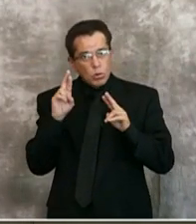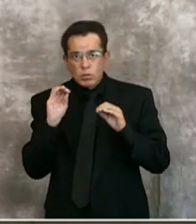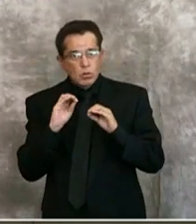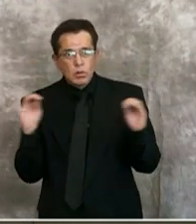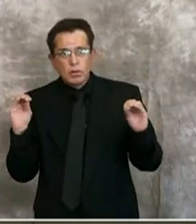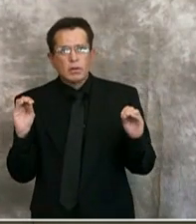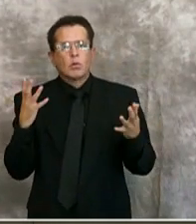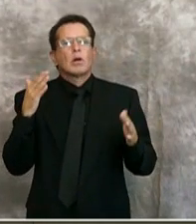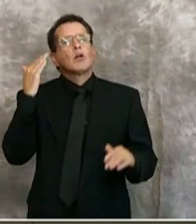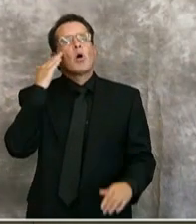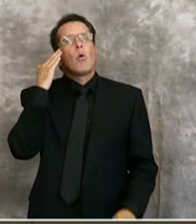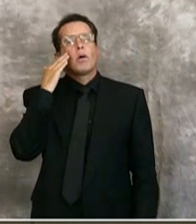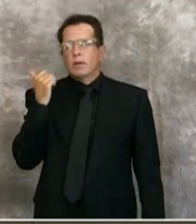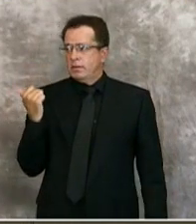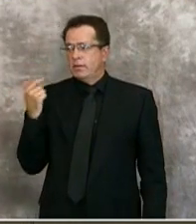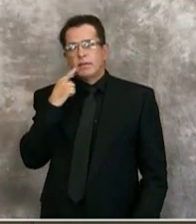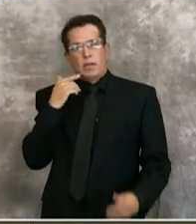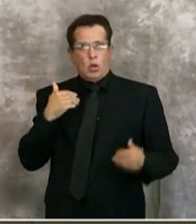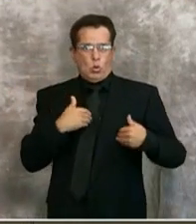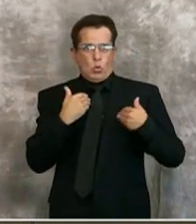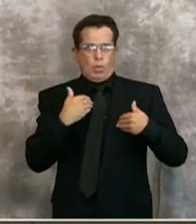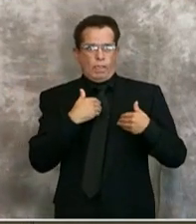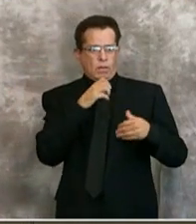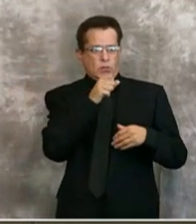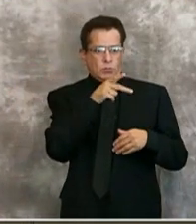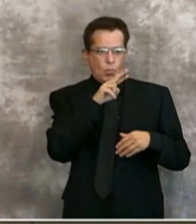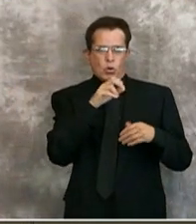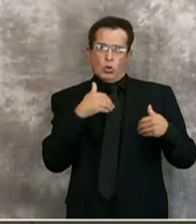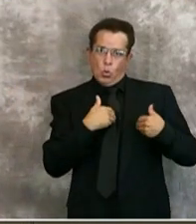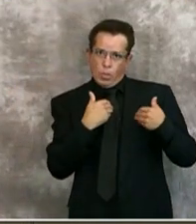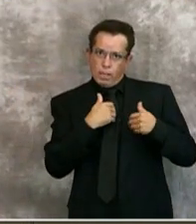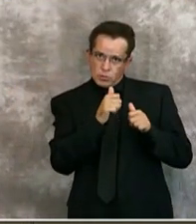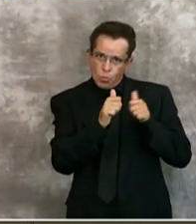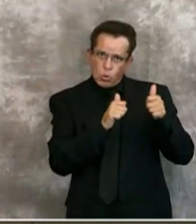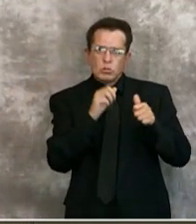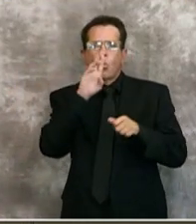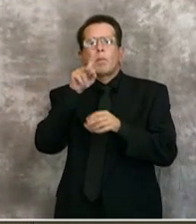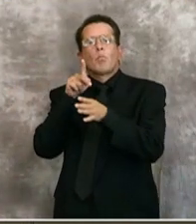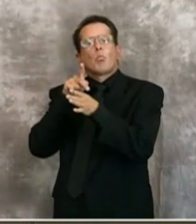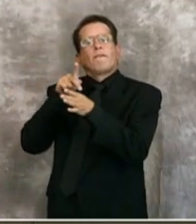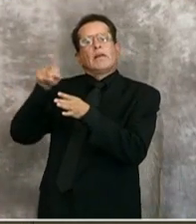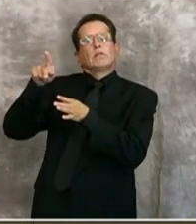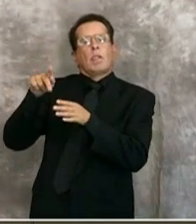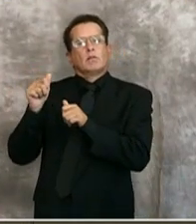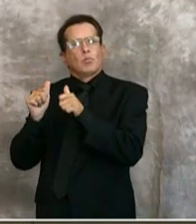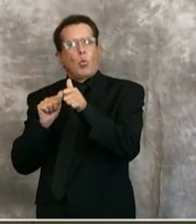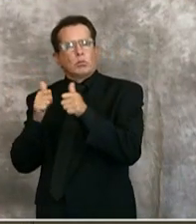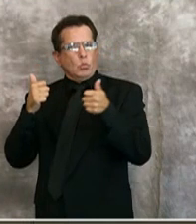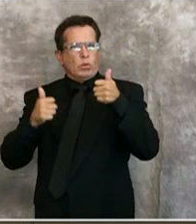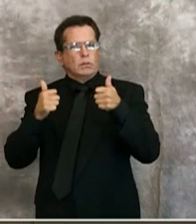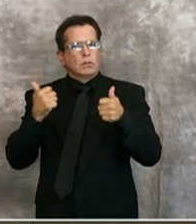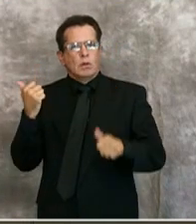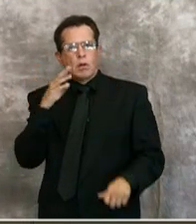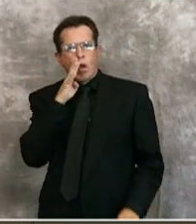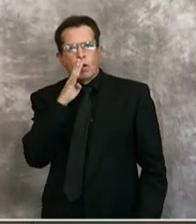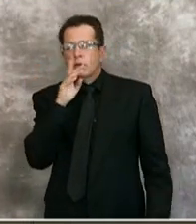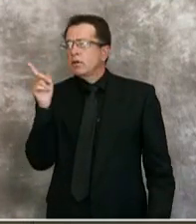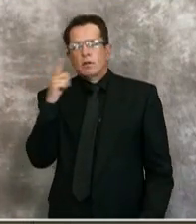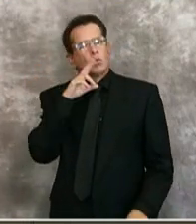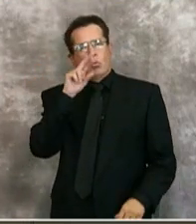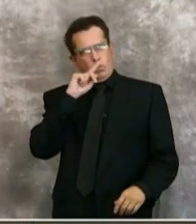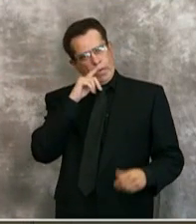So youth sports versus professional sports. Are you talking about professional sports or youth? I didn't